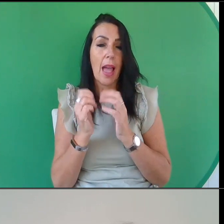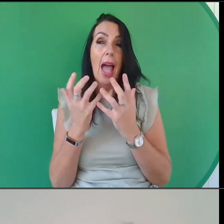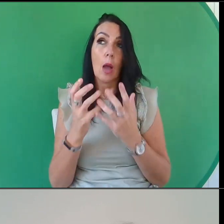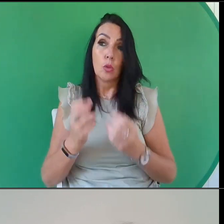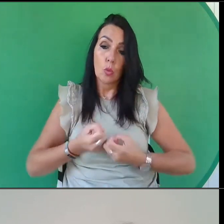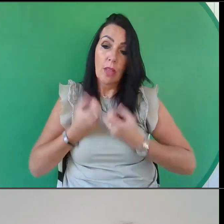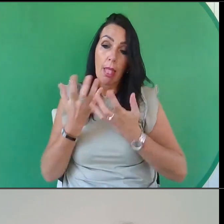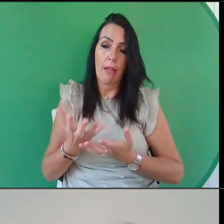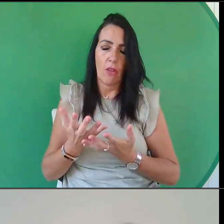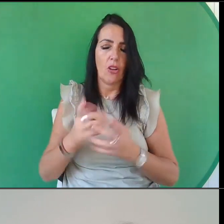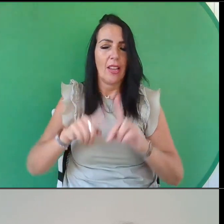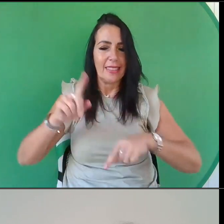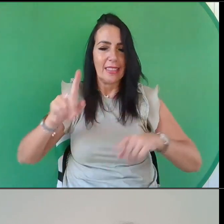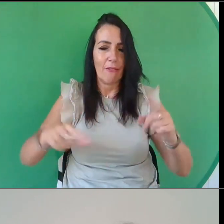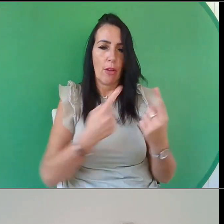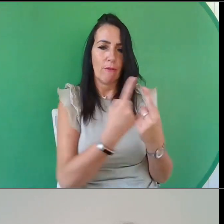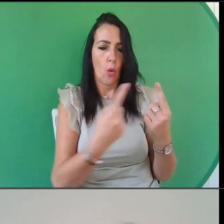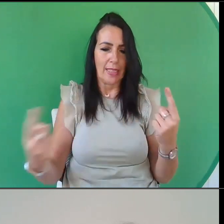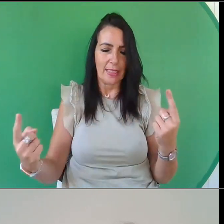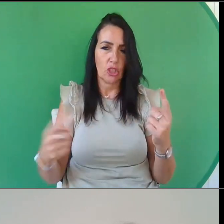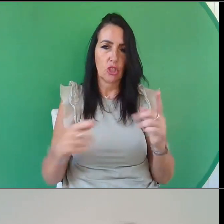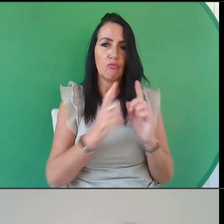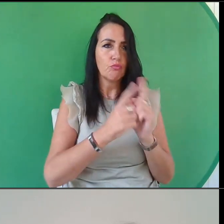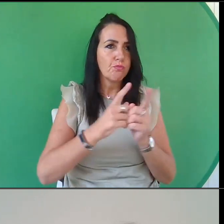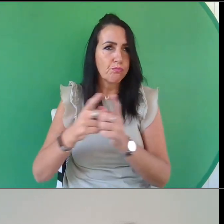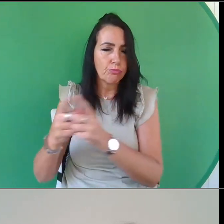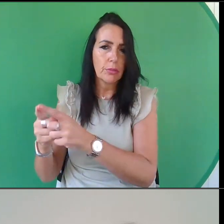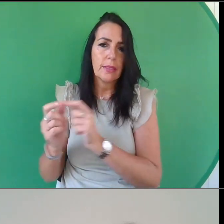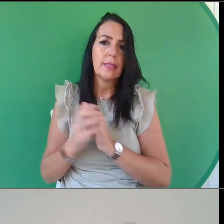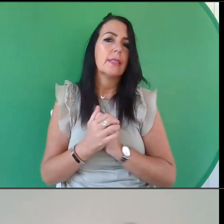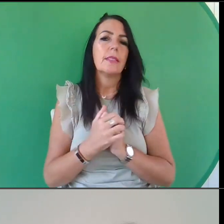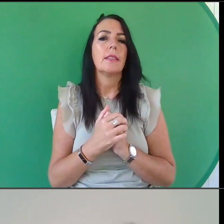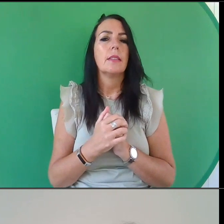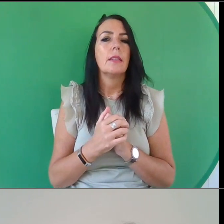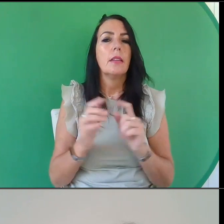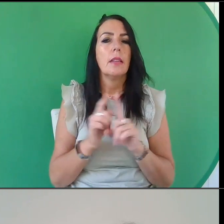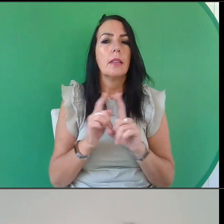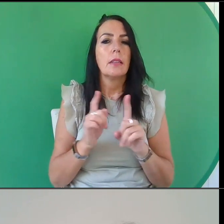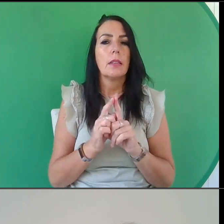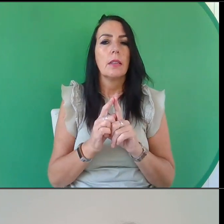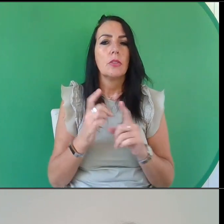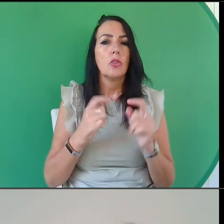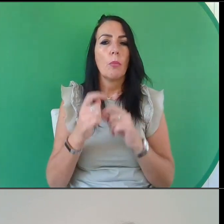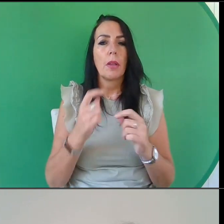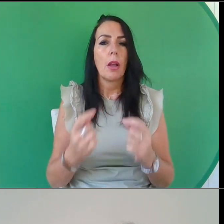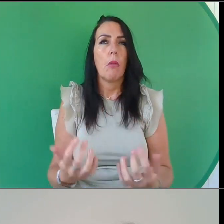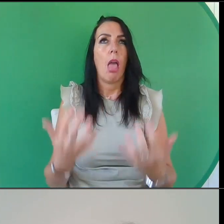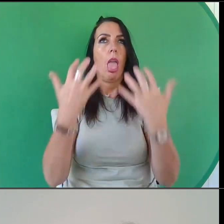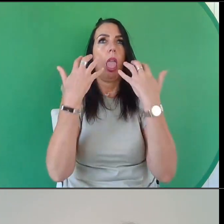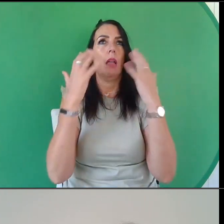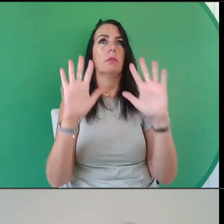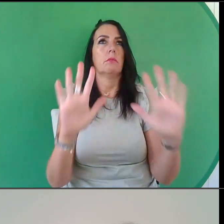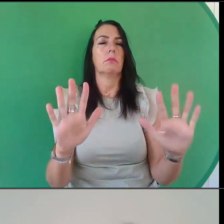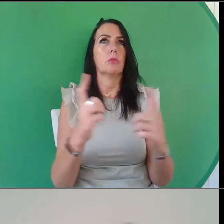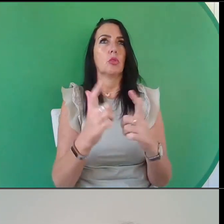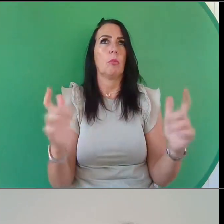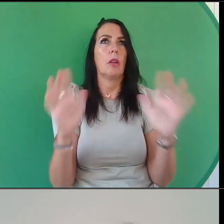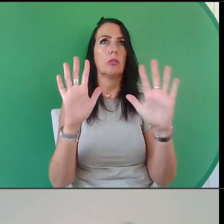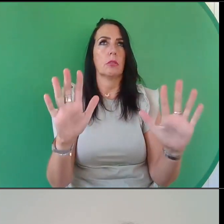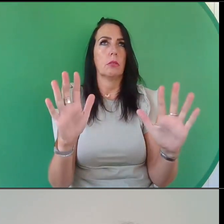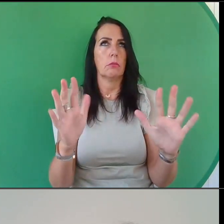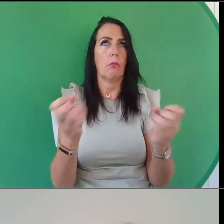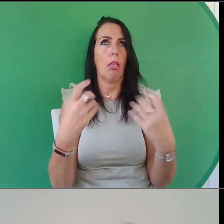way you're tailoring it is different. And another thing is just, not kind of overloading someone with too much advice as well. So focusing it